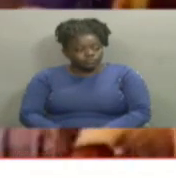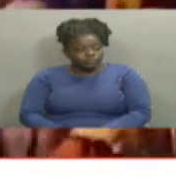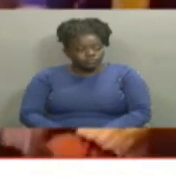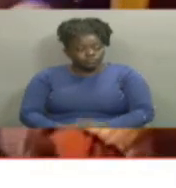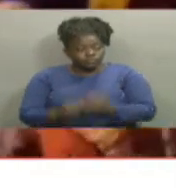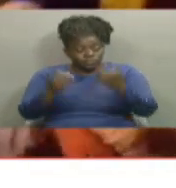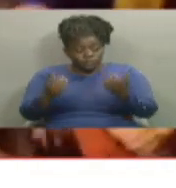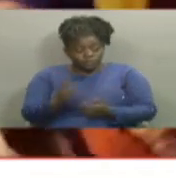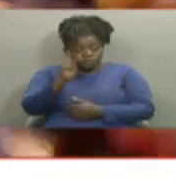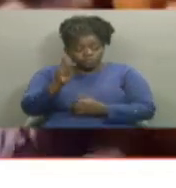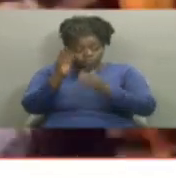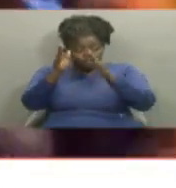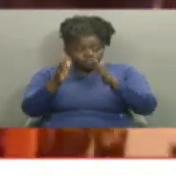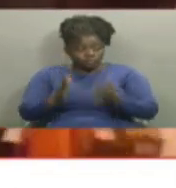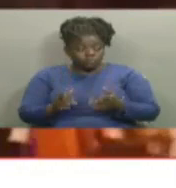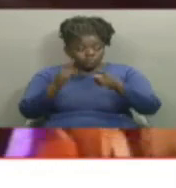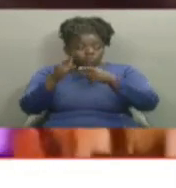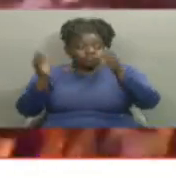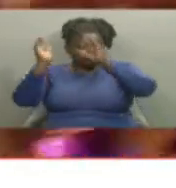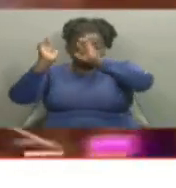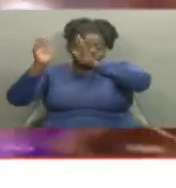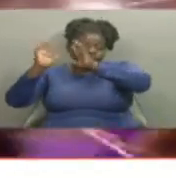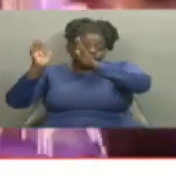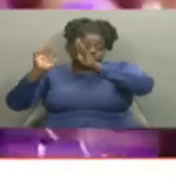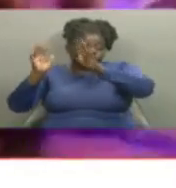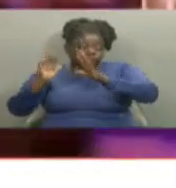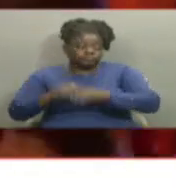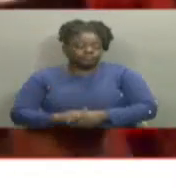Mwisea chino wa Kenya, bagina mmasu na ukujaganya.